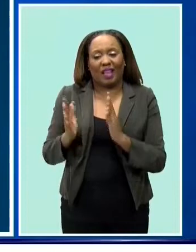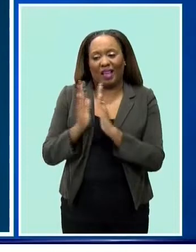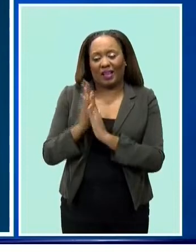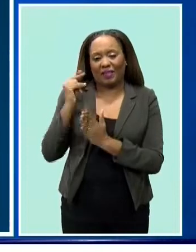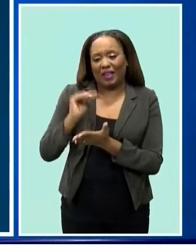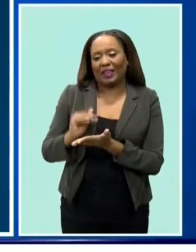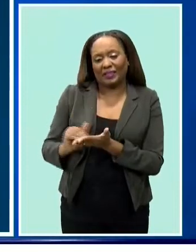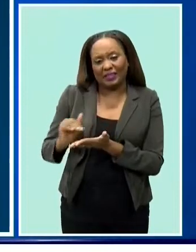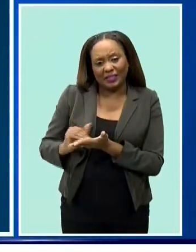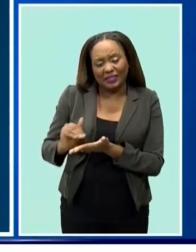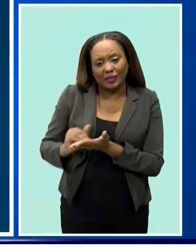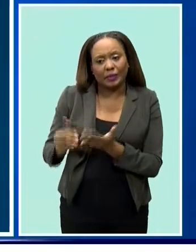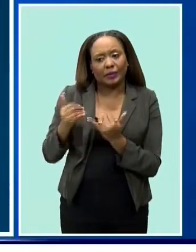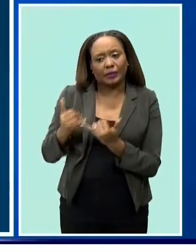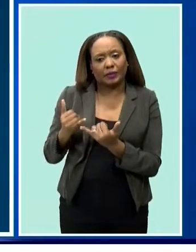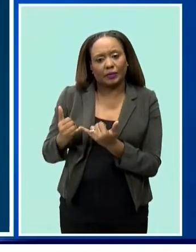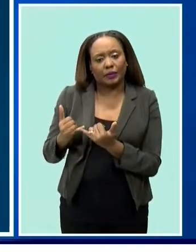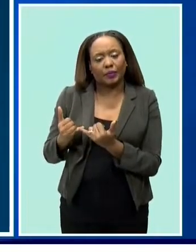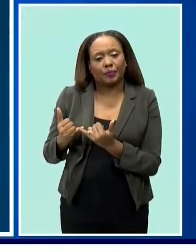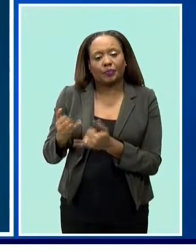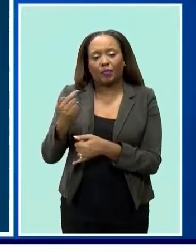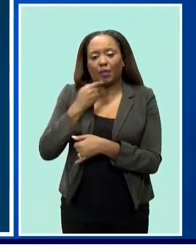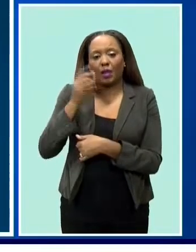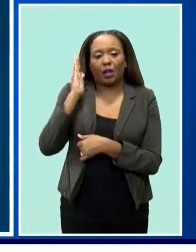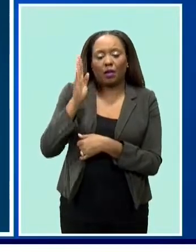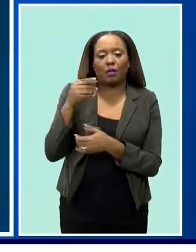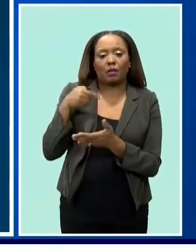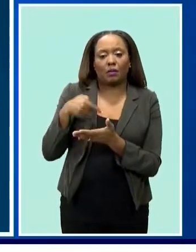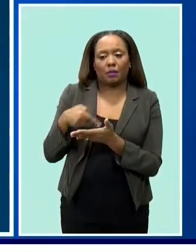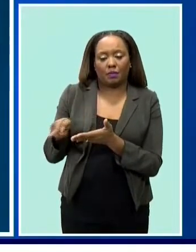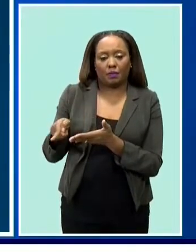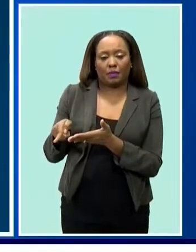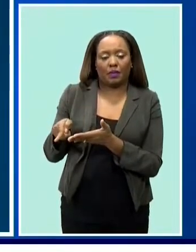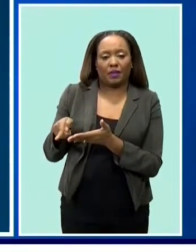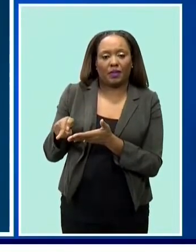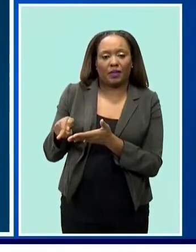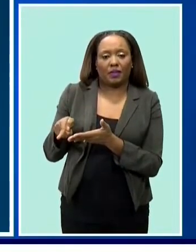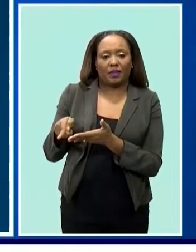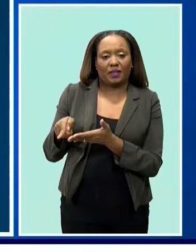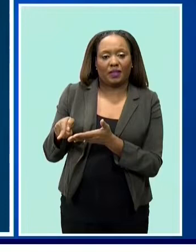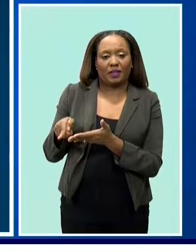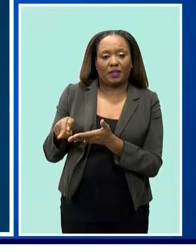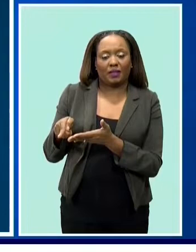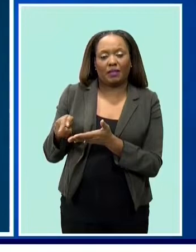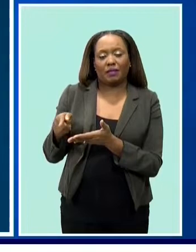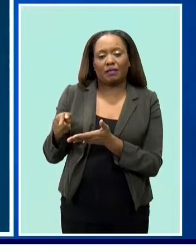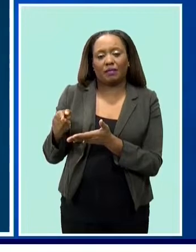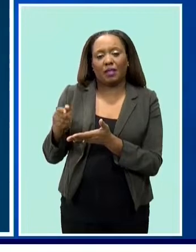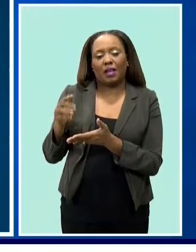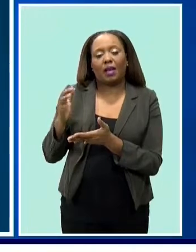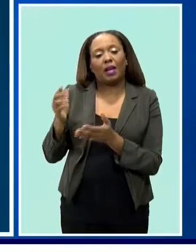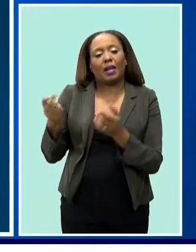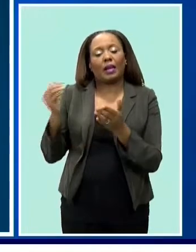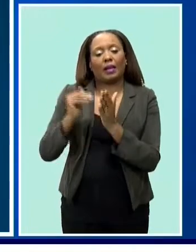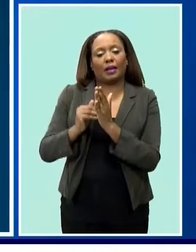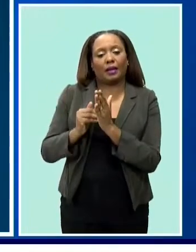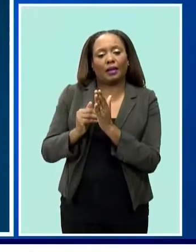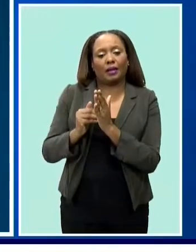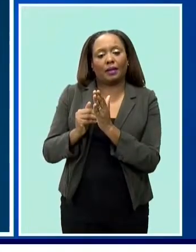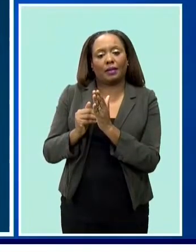at this time, and have indicated that they would be in a position to reconsider the question